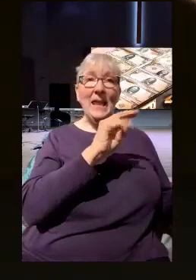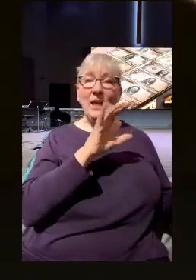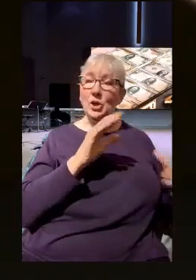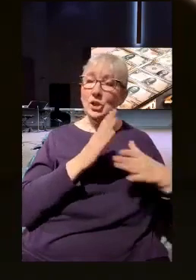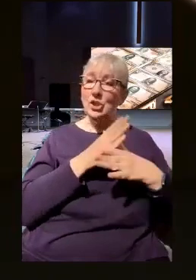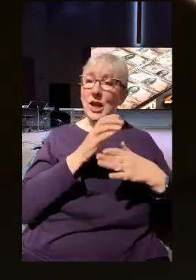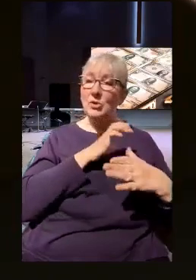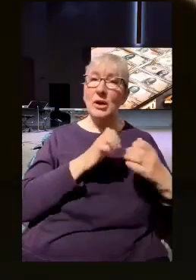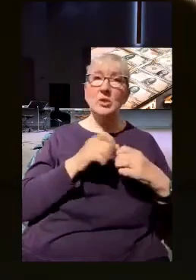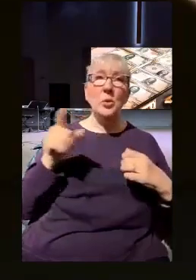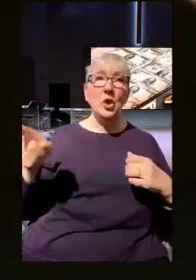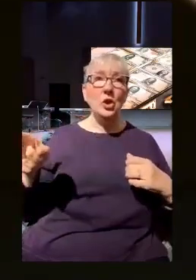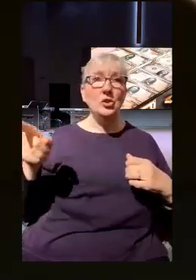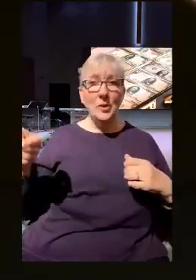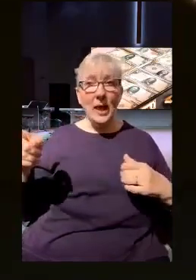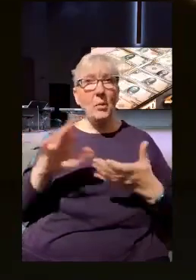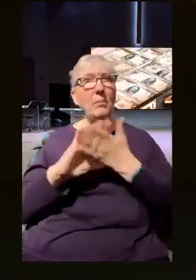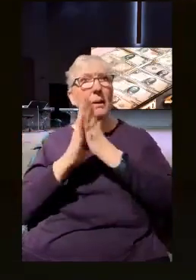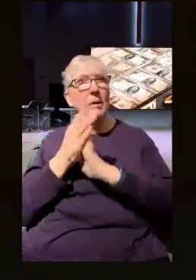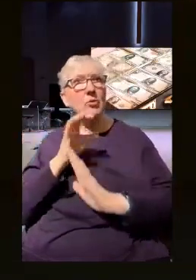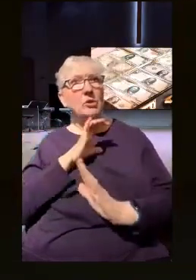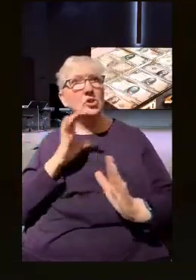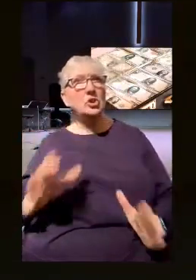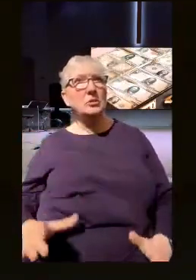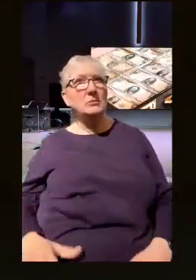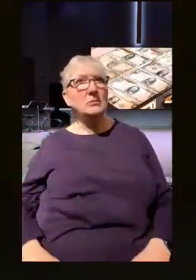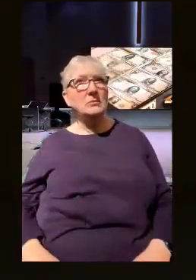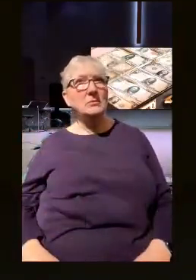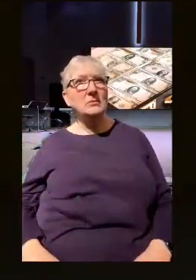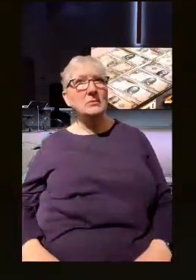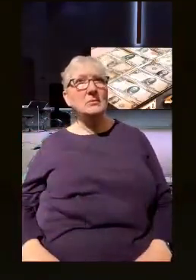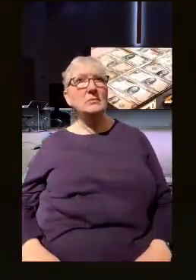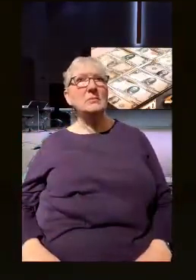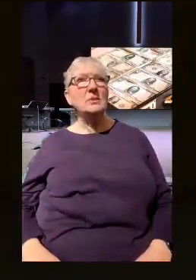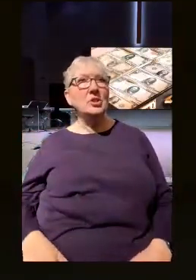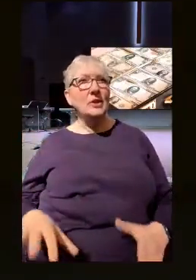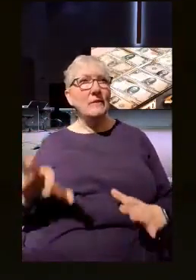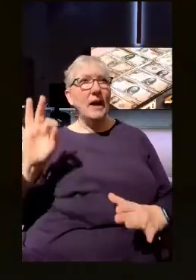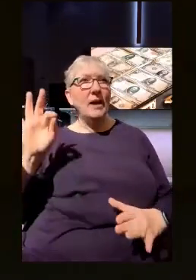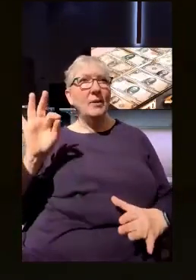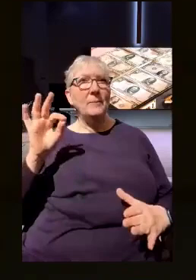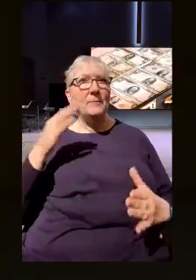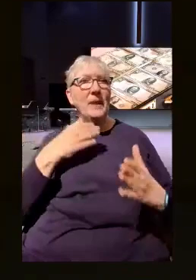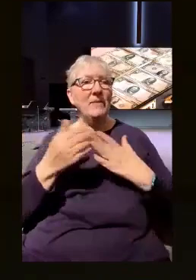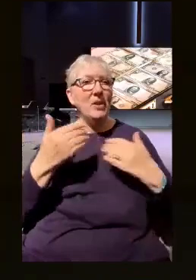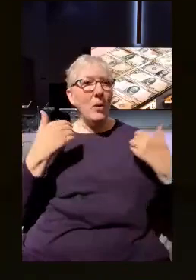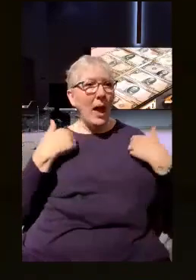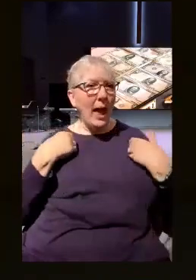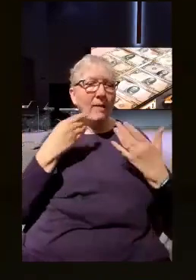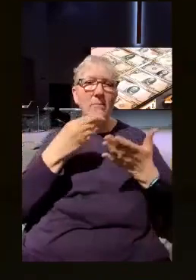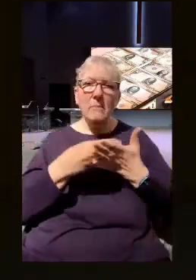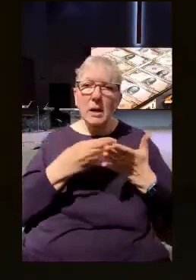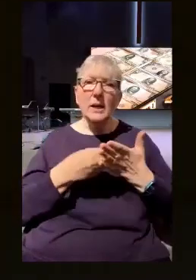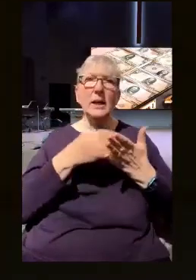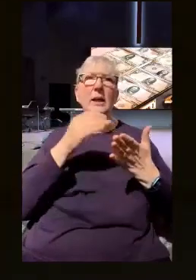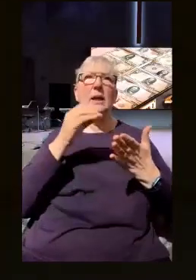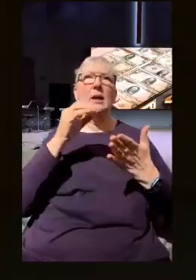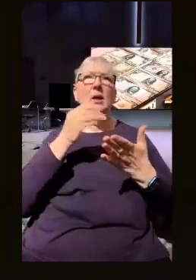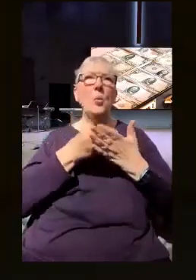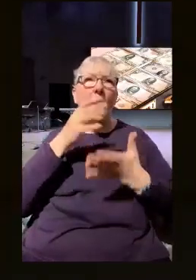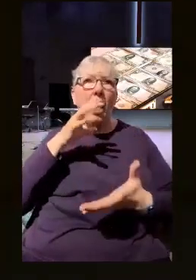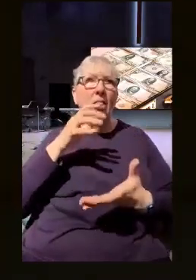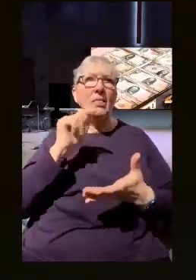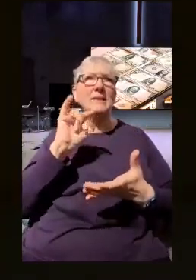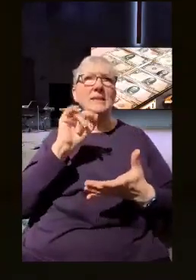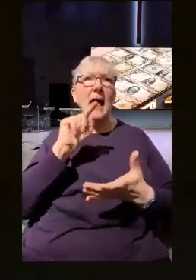she's a Christian now. She discovered that despite all that she had, the status and the money and the wealth and